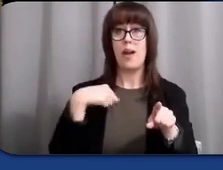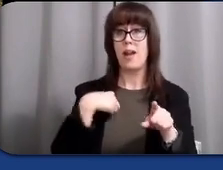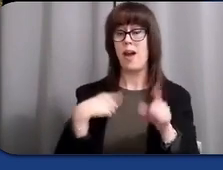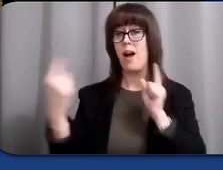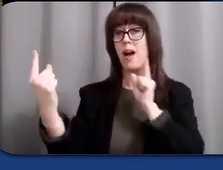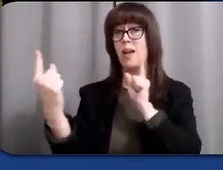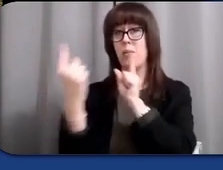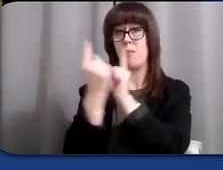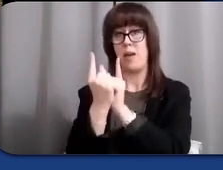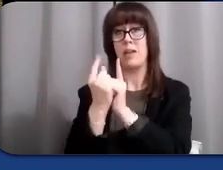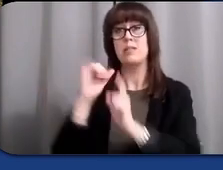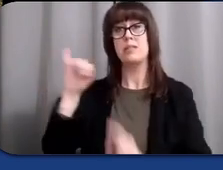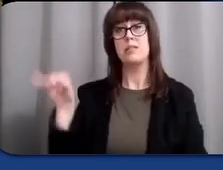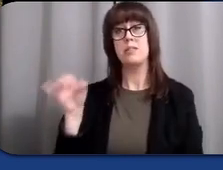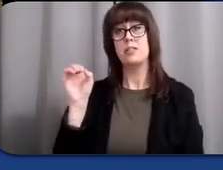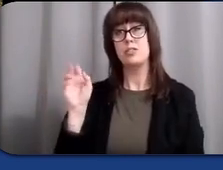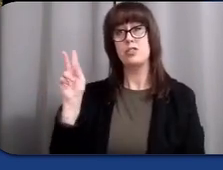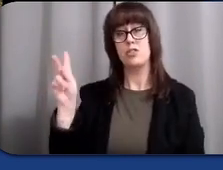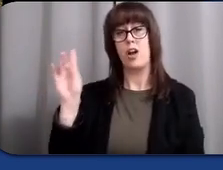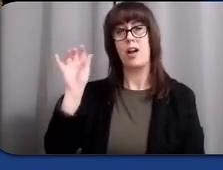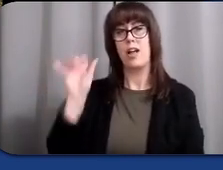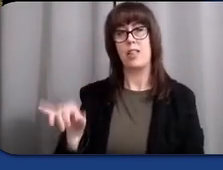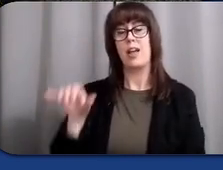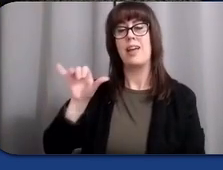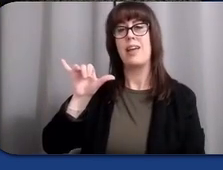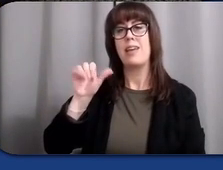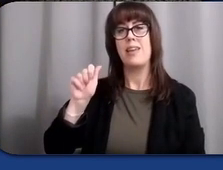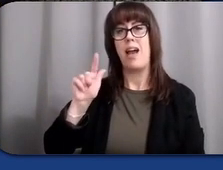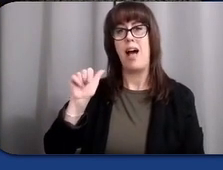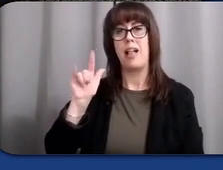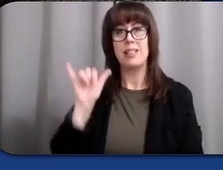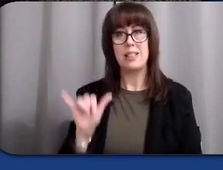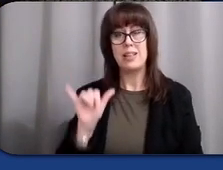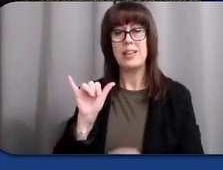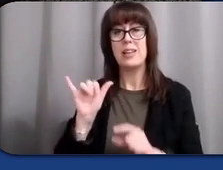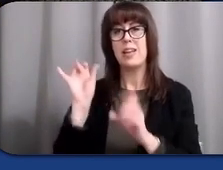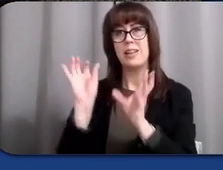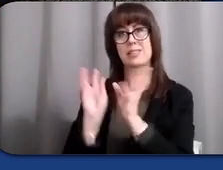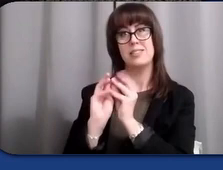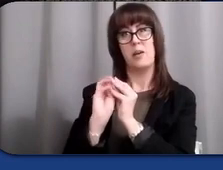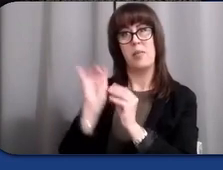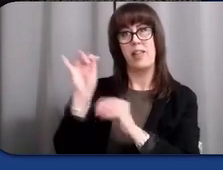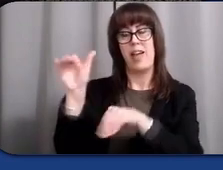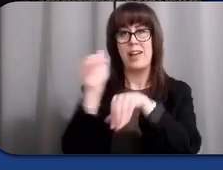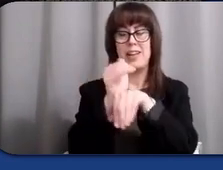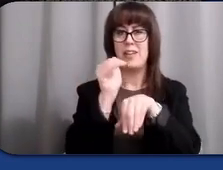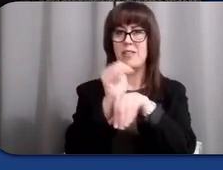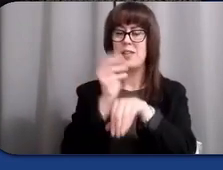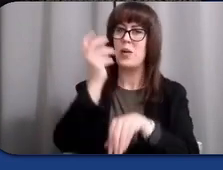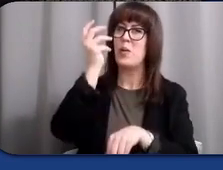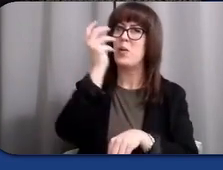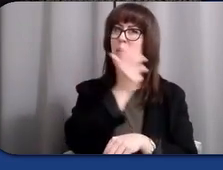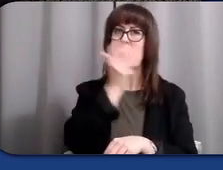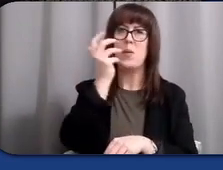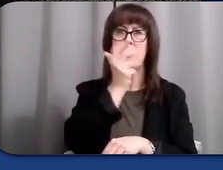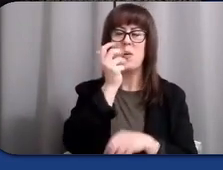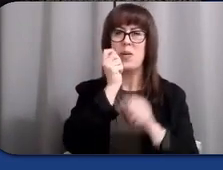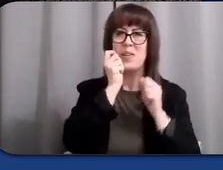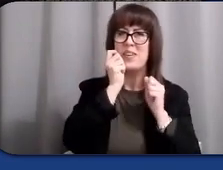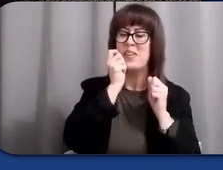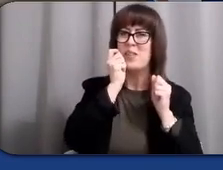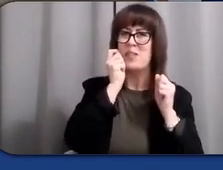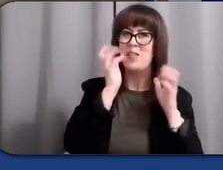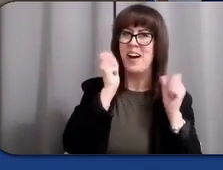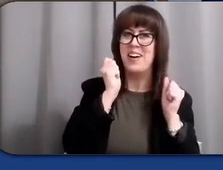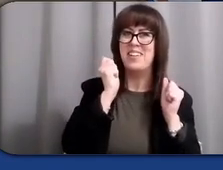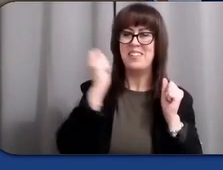the YALI summit that evening, I was blown away. He walks into the room, this